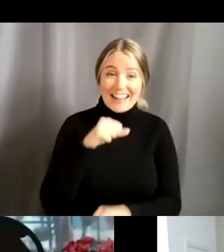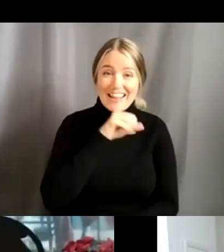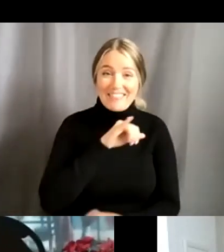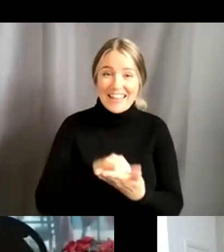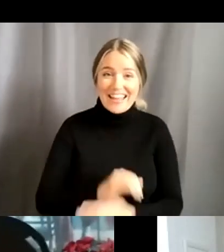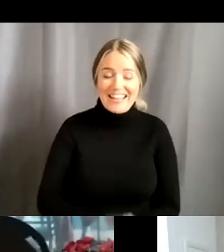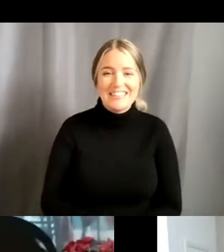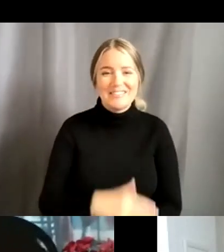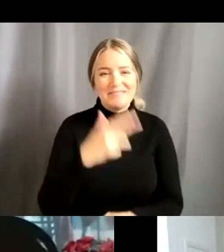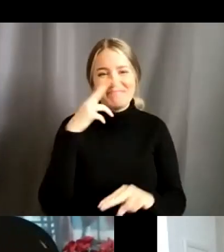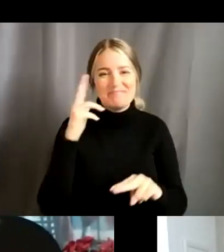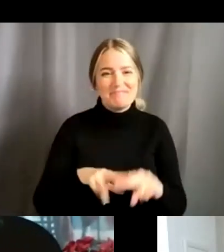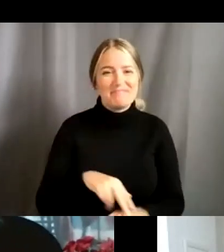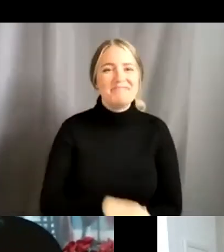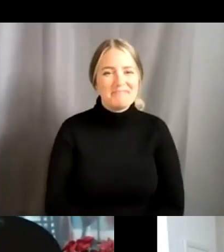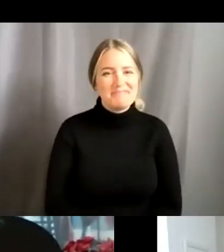Really fun.